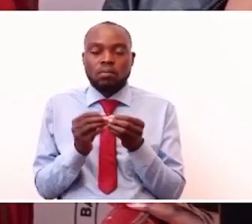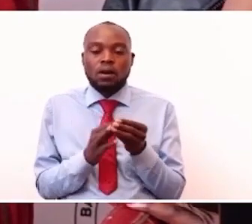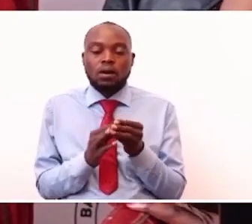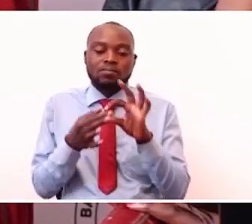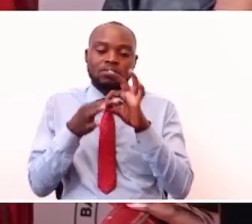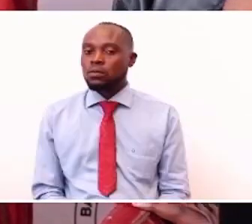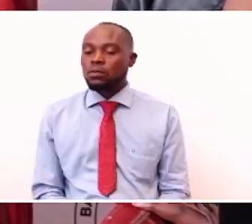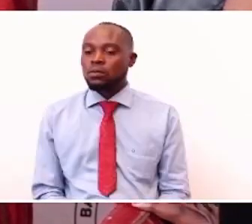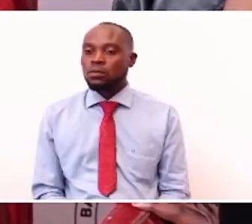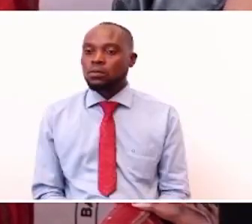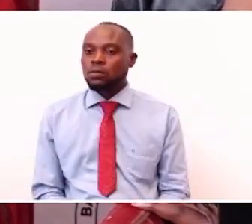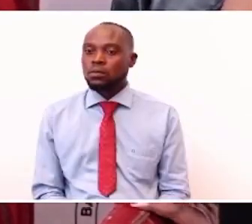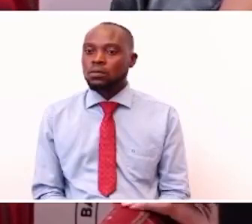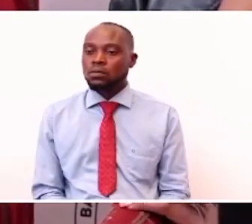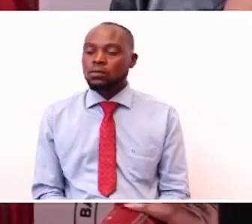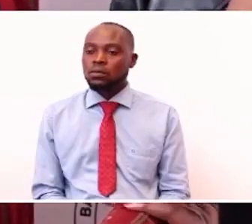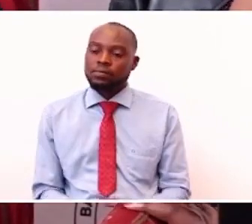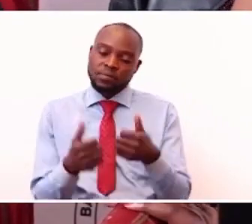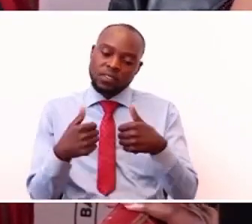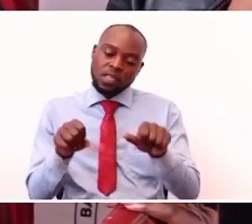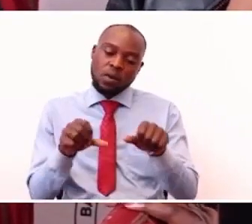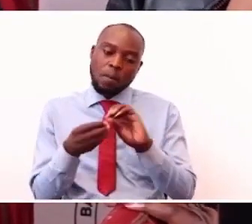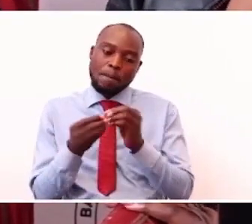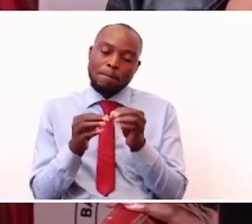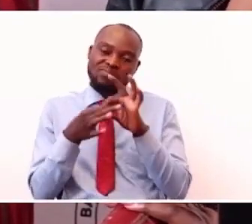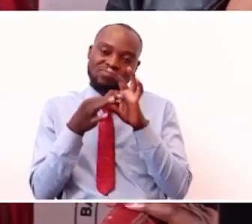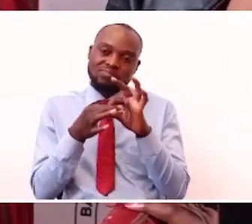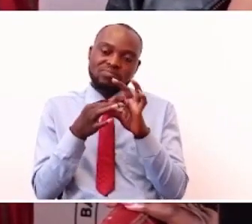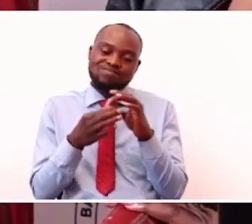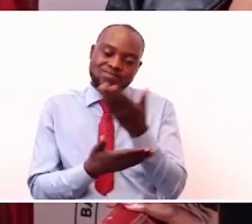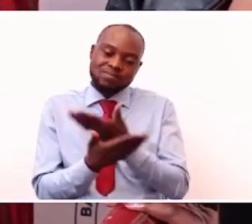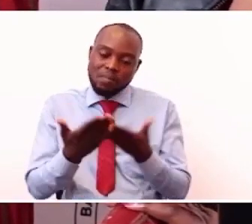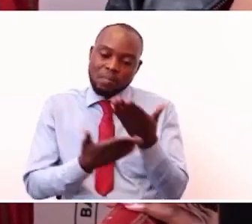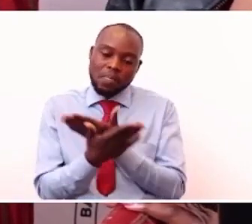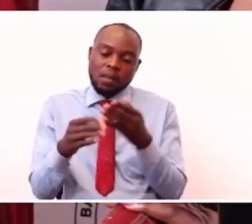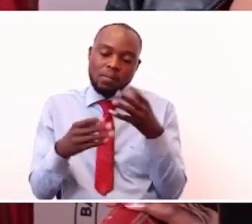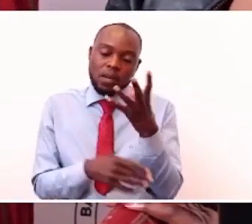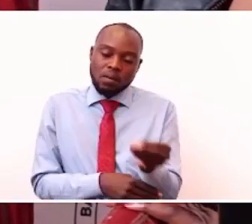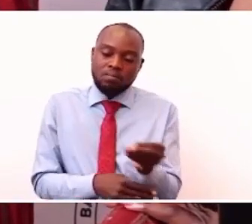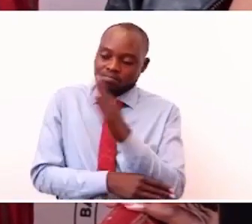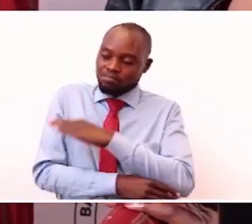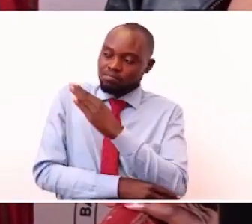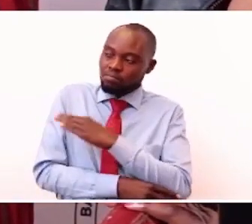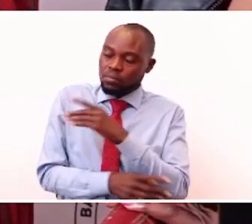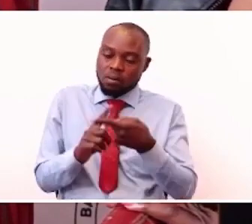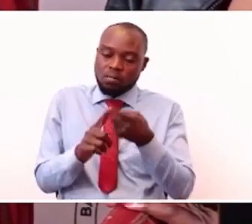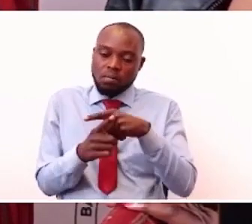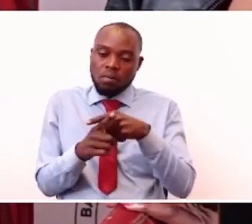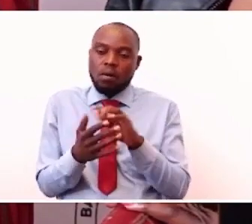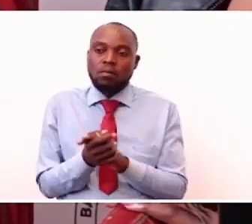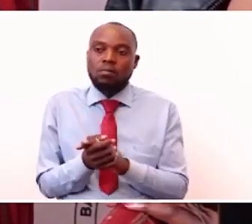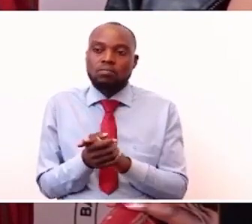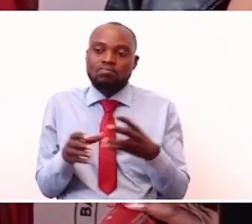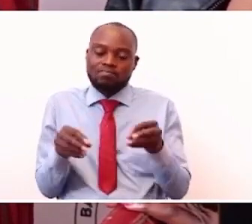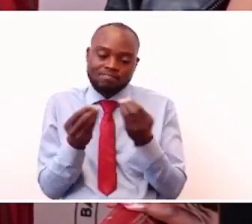connection. Trying to draw a connection between the conversation we're having this morning about dismantling